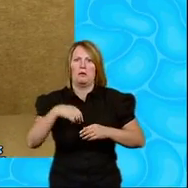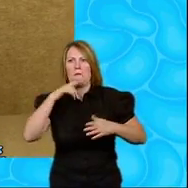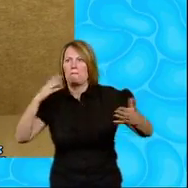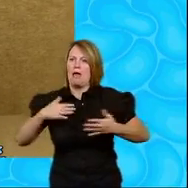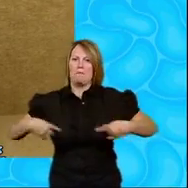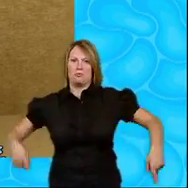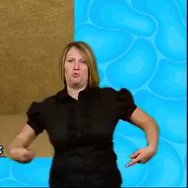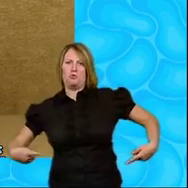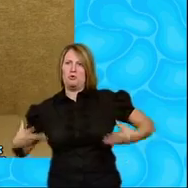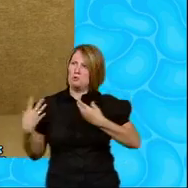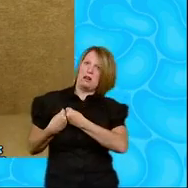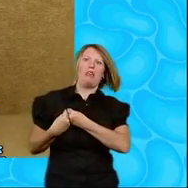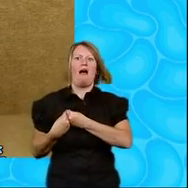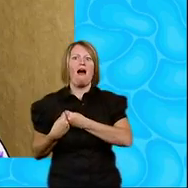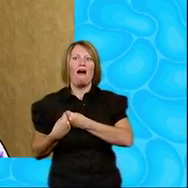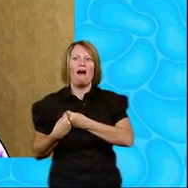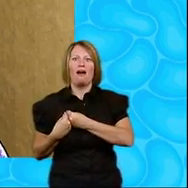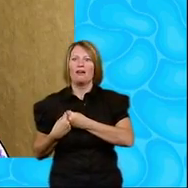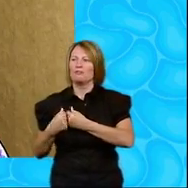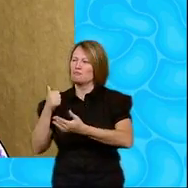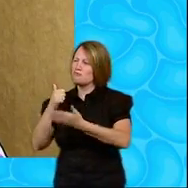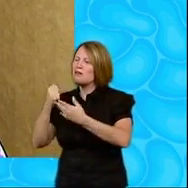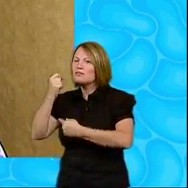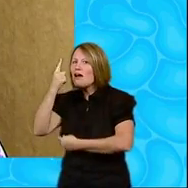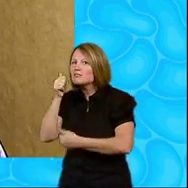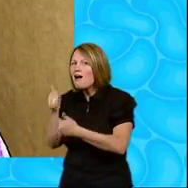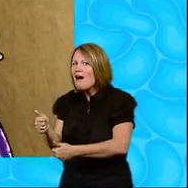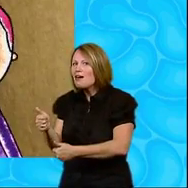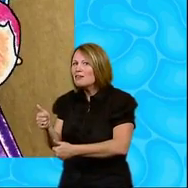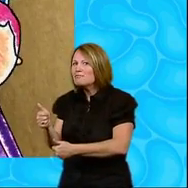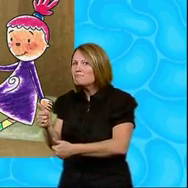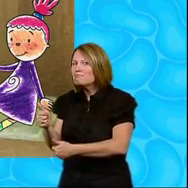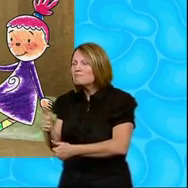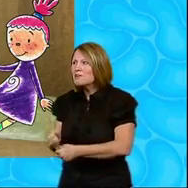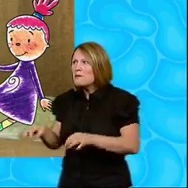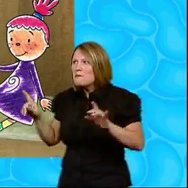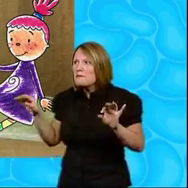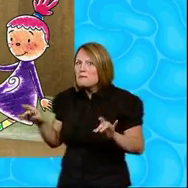so we can play superheroes together. That's a great idea, Tyler.